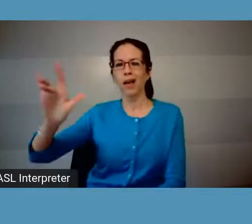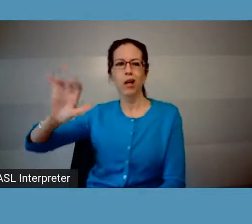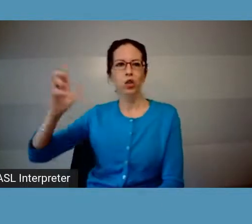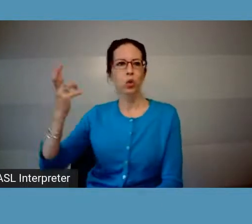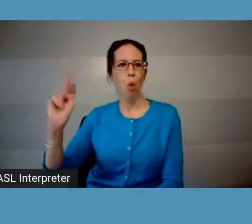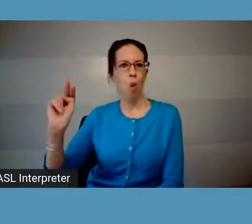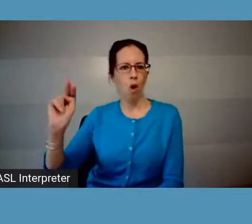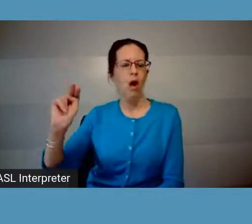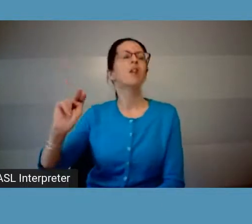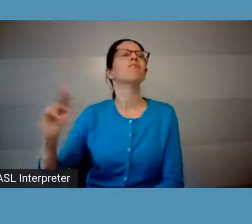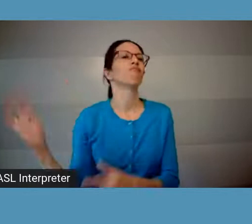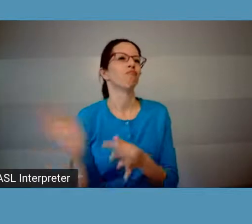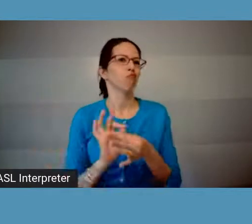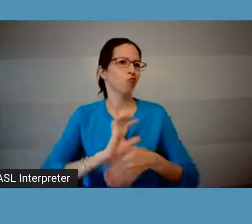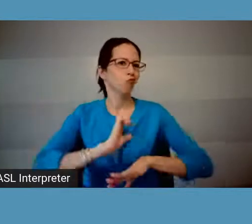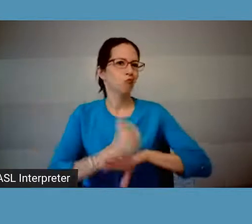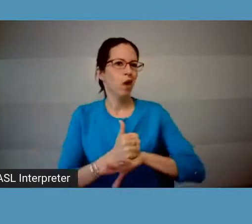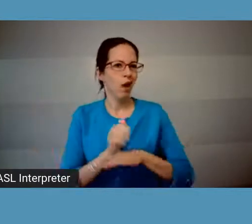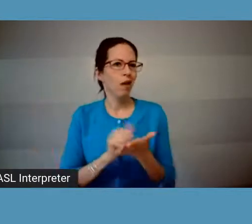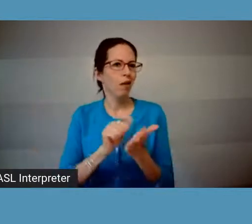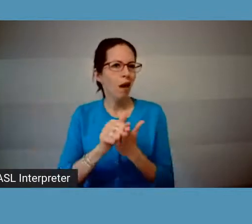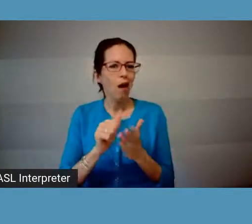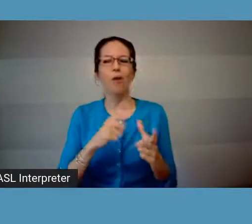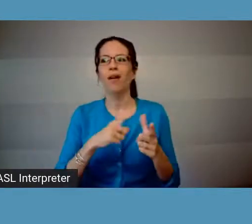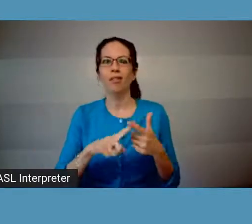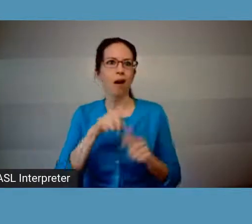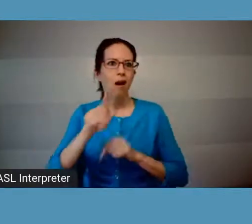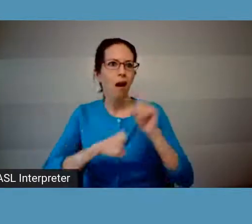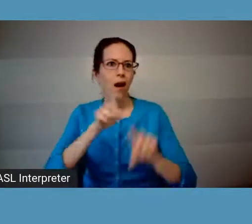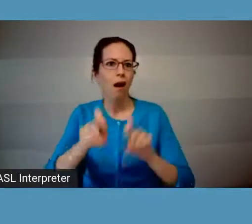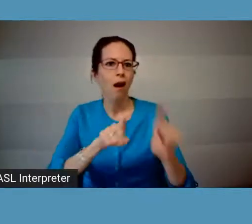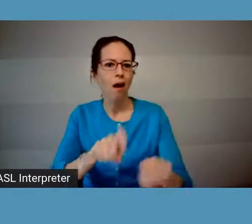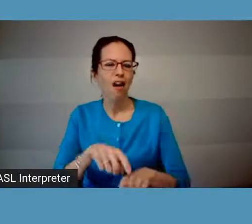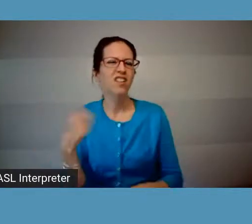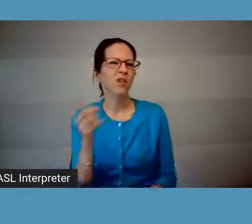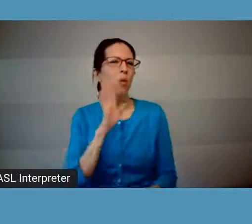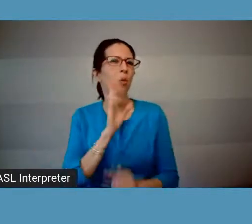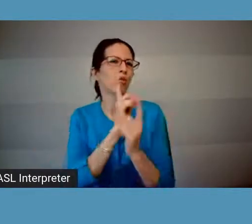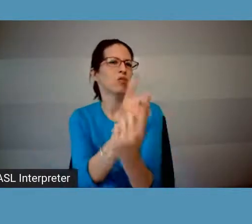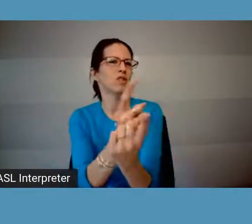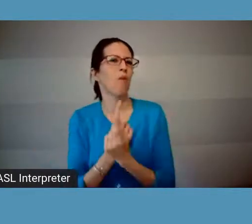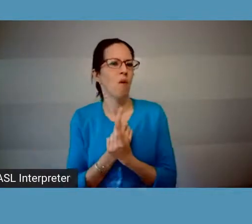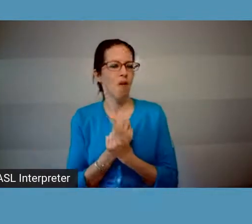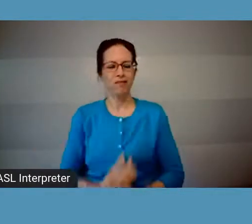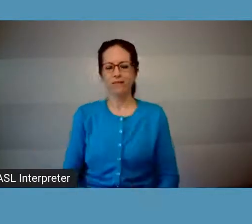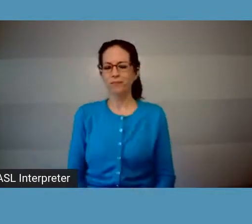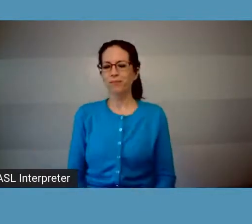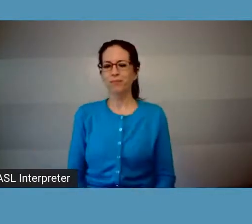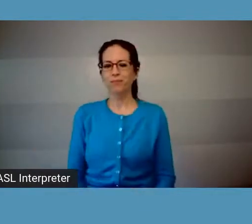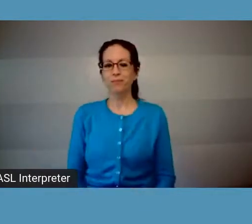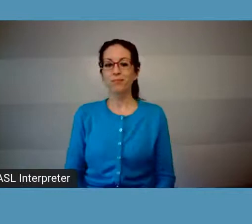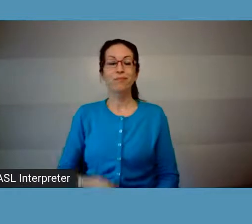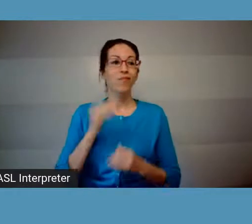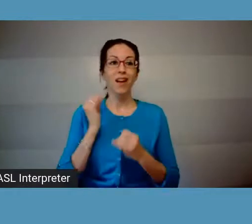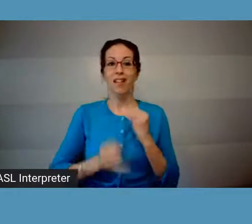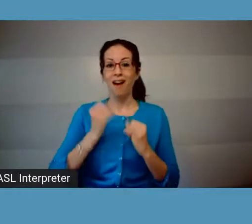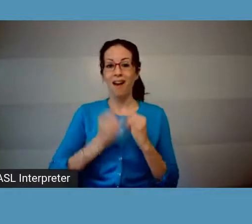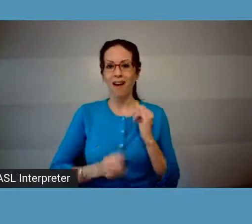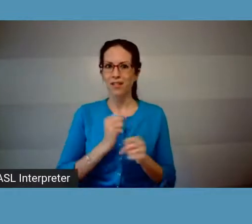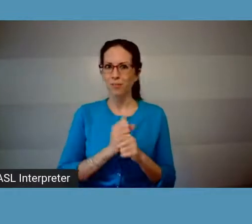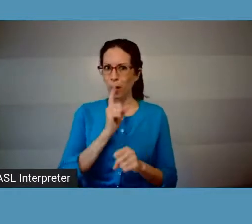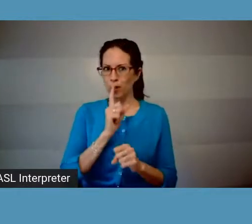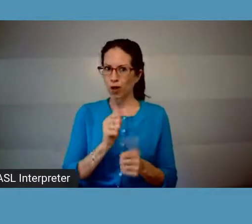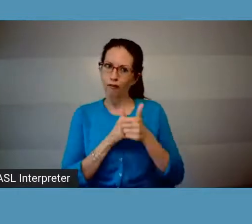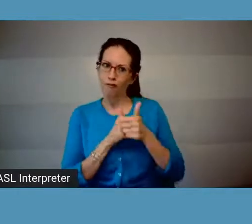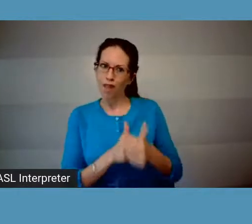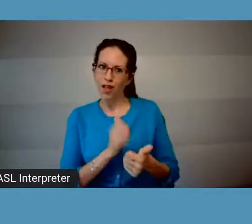member of the community or one of our student technology fellows will respond to you. Lastly, be sure to follow us on social